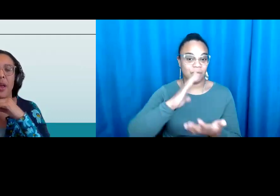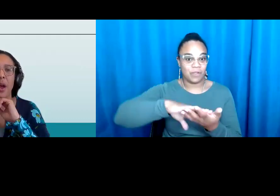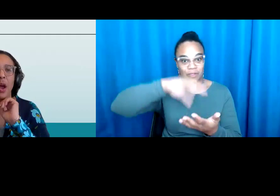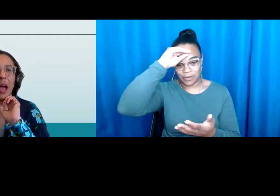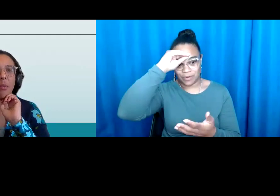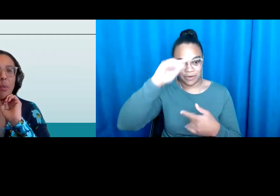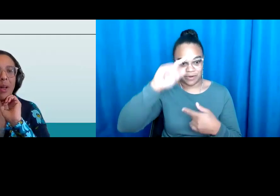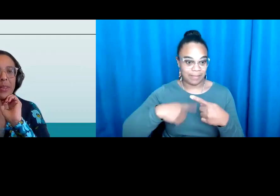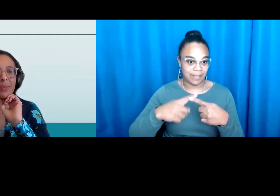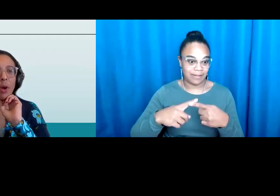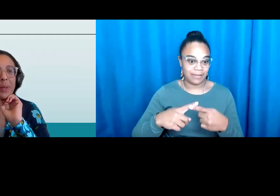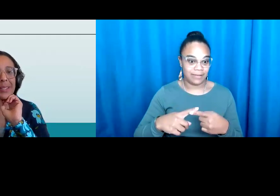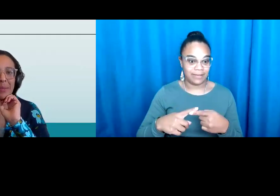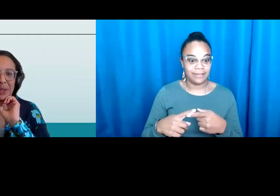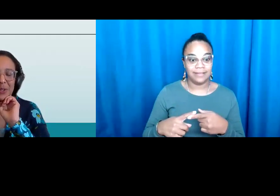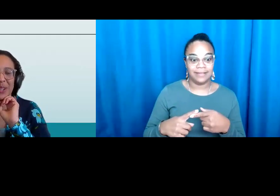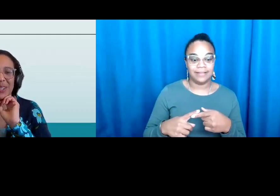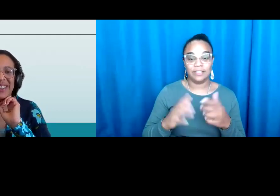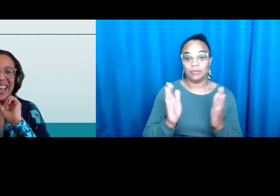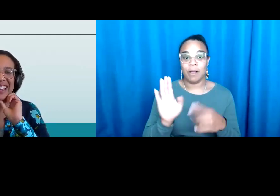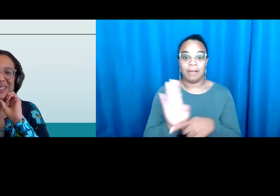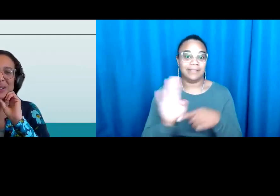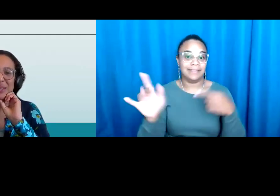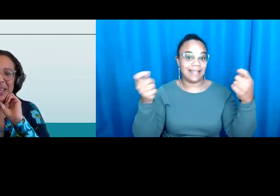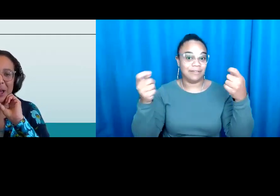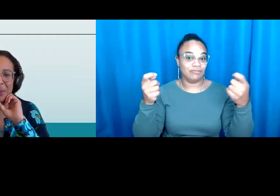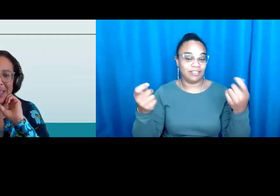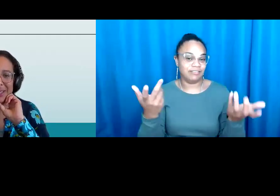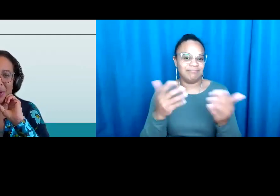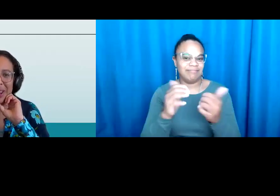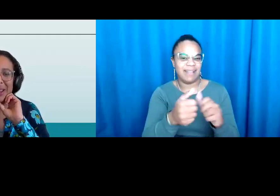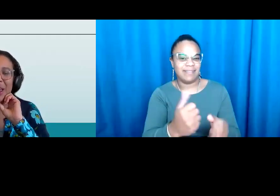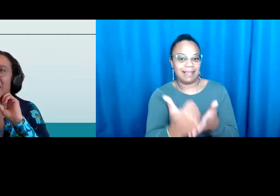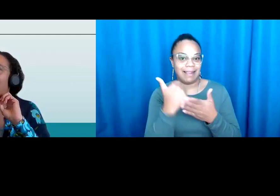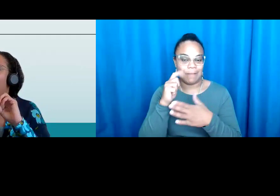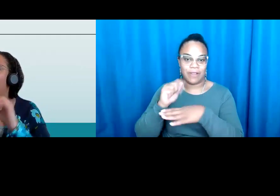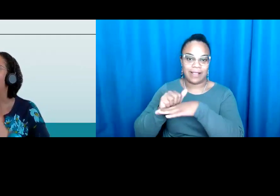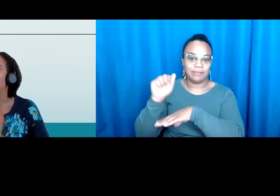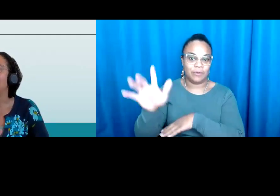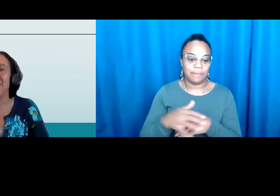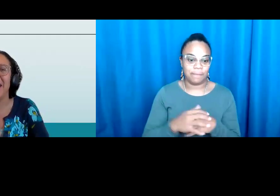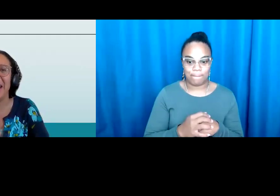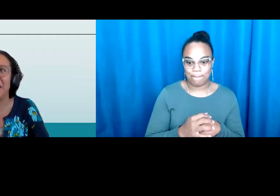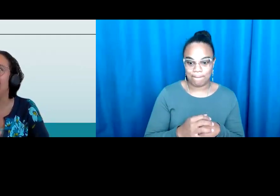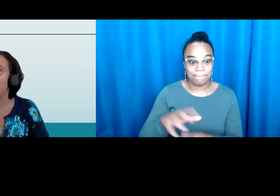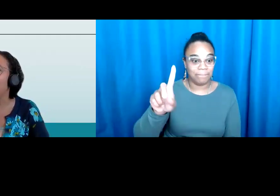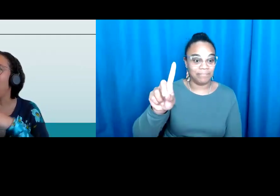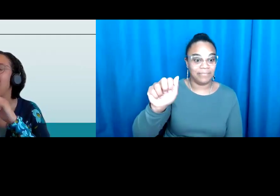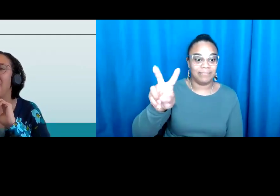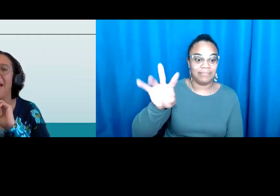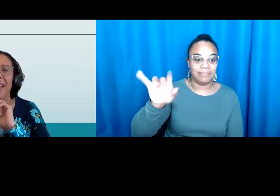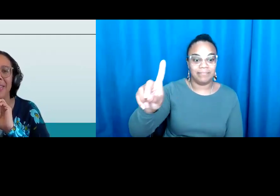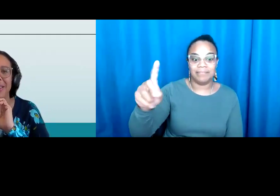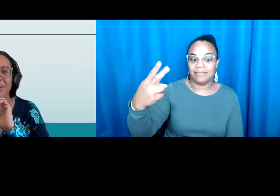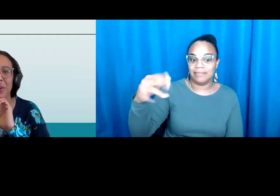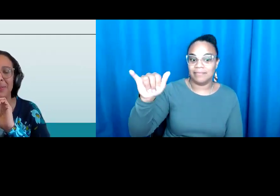about what the Small Business Administration can do to help with exporting. So David Hincapie